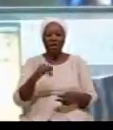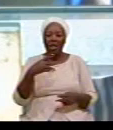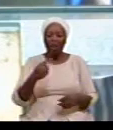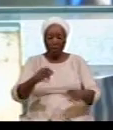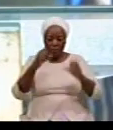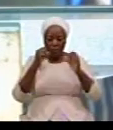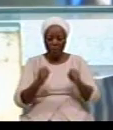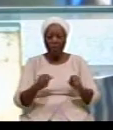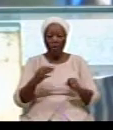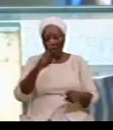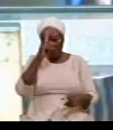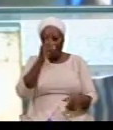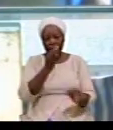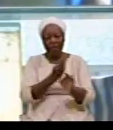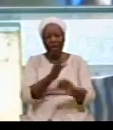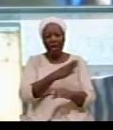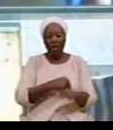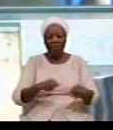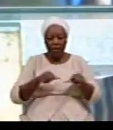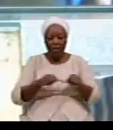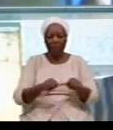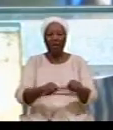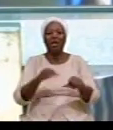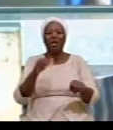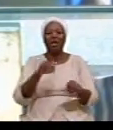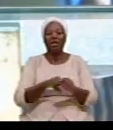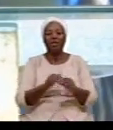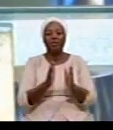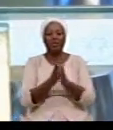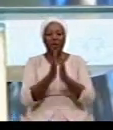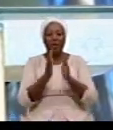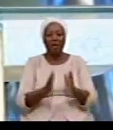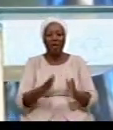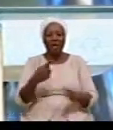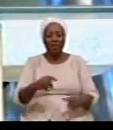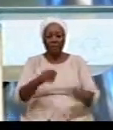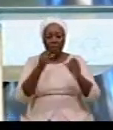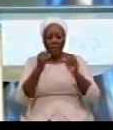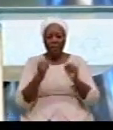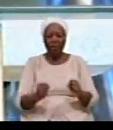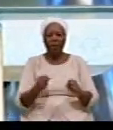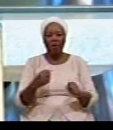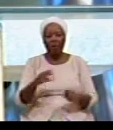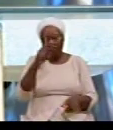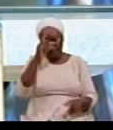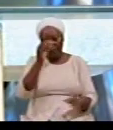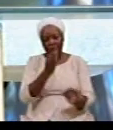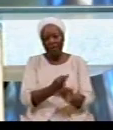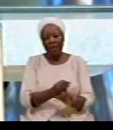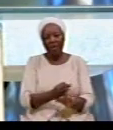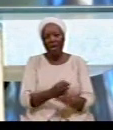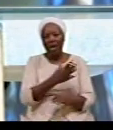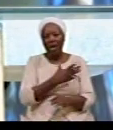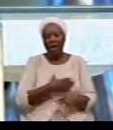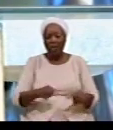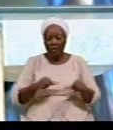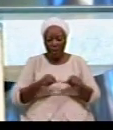and perseverance in prayer. The power of faith